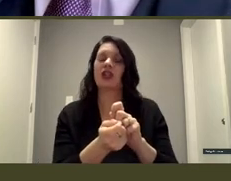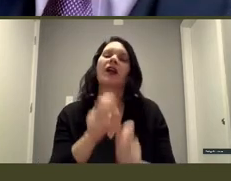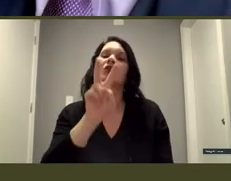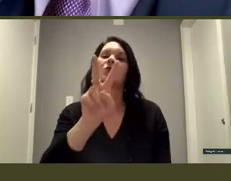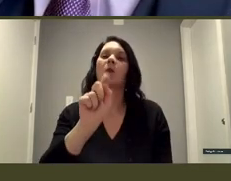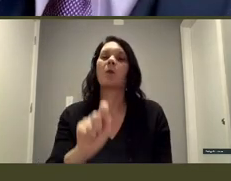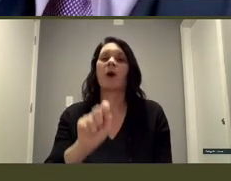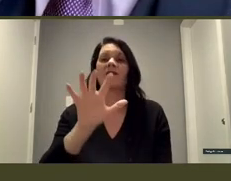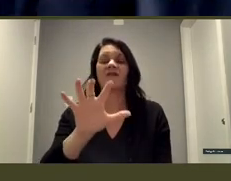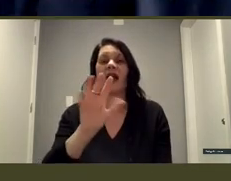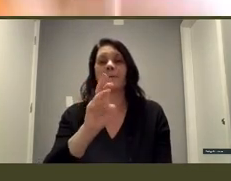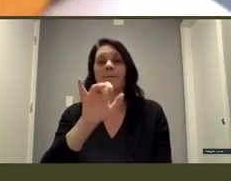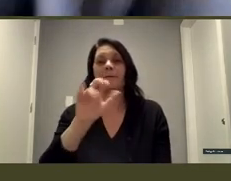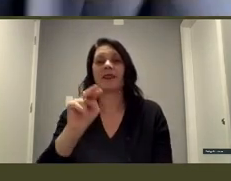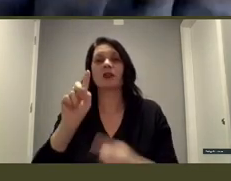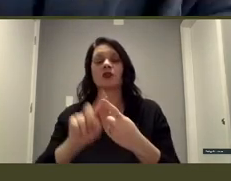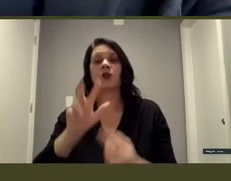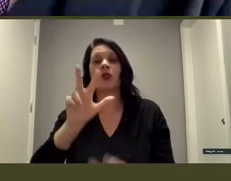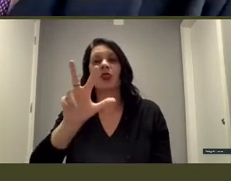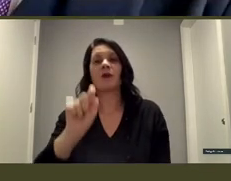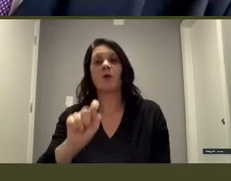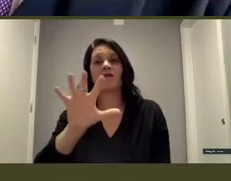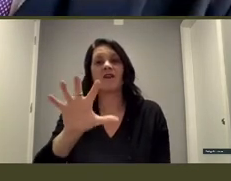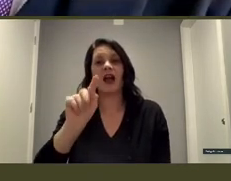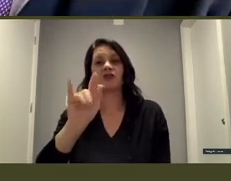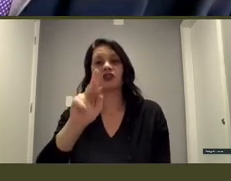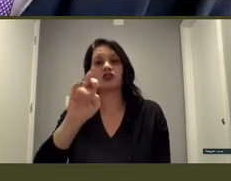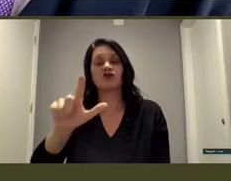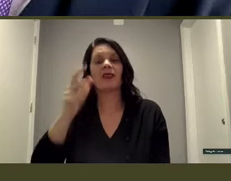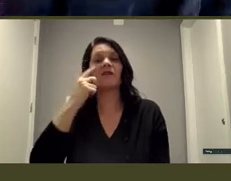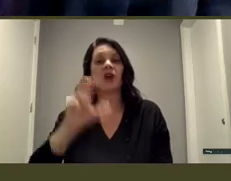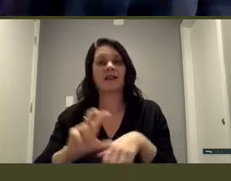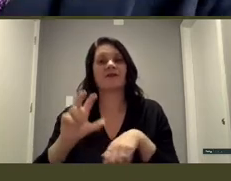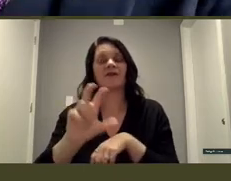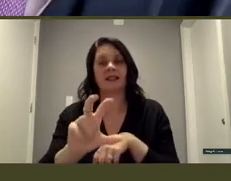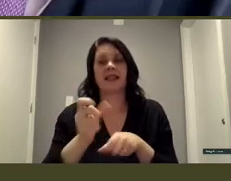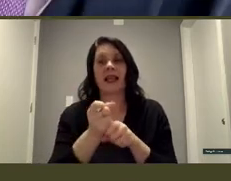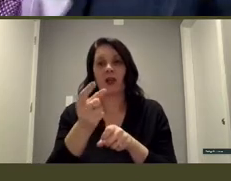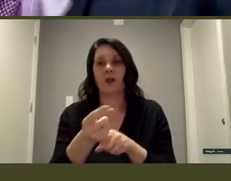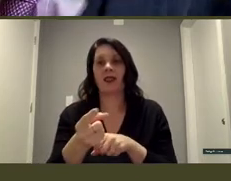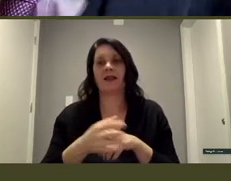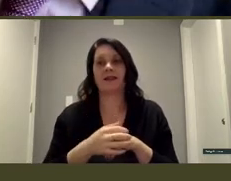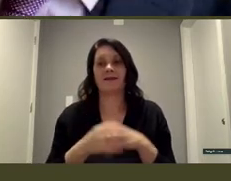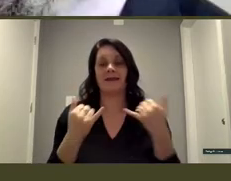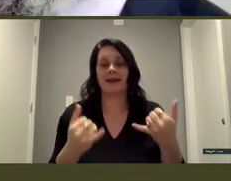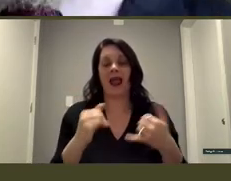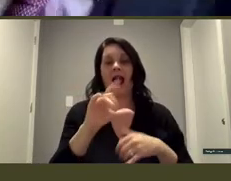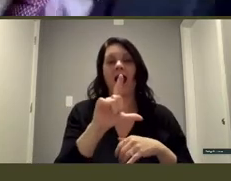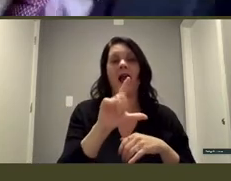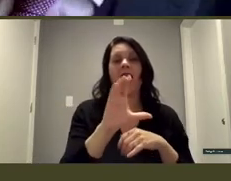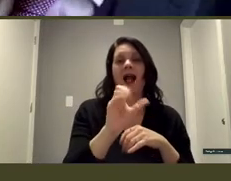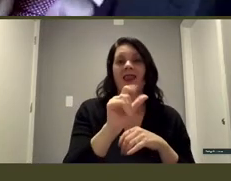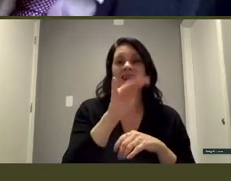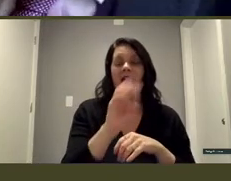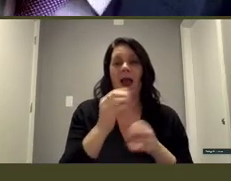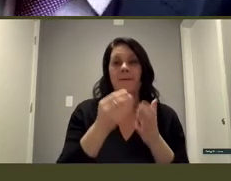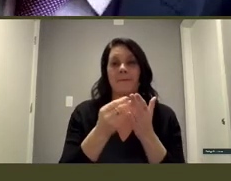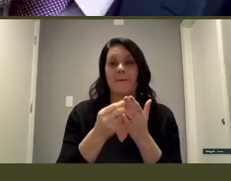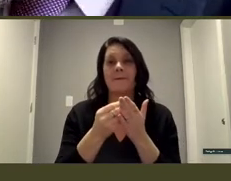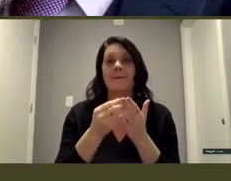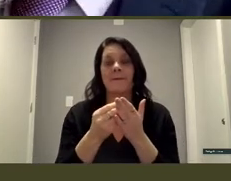to 3.5 trillion dollars of investment gap annually. Now, climate financing is going to come to climate